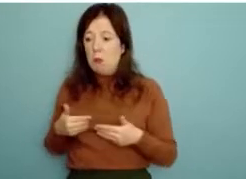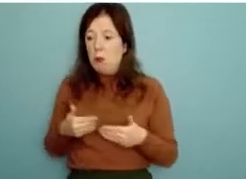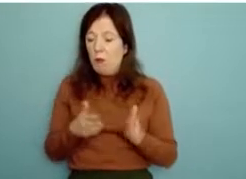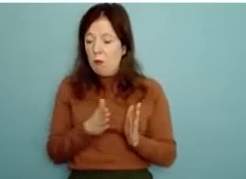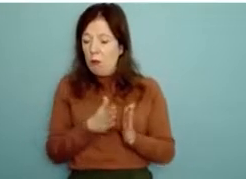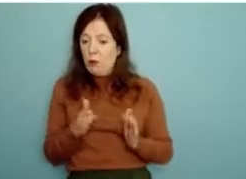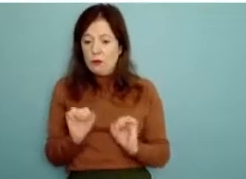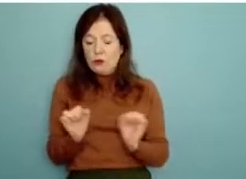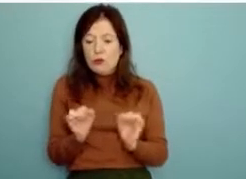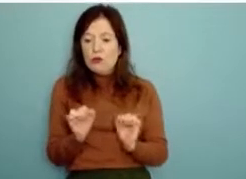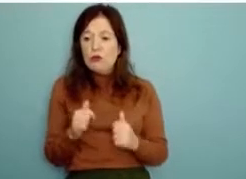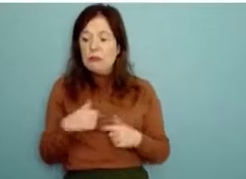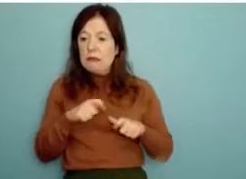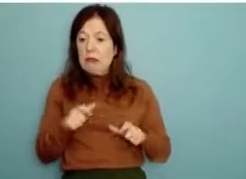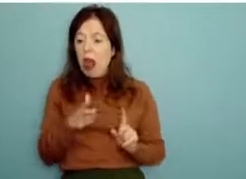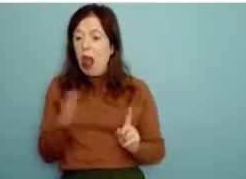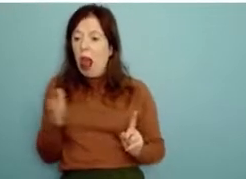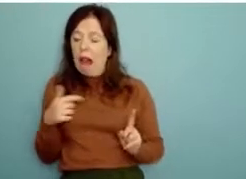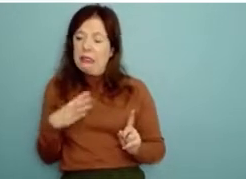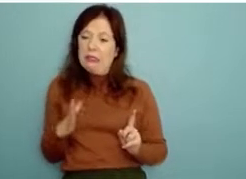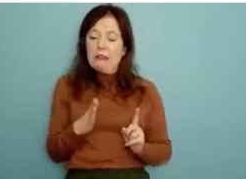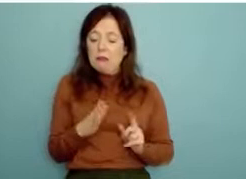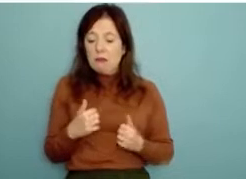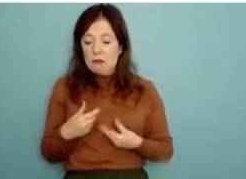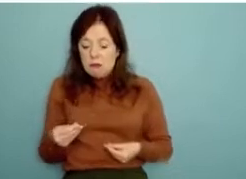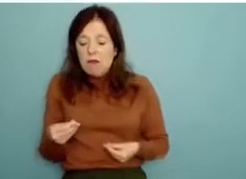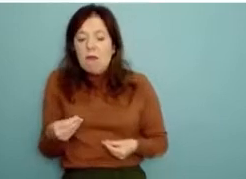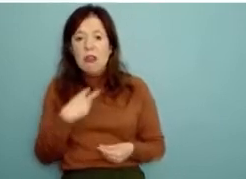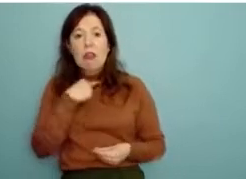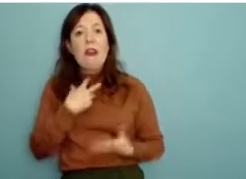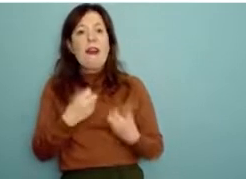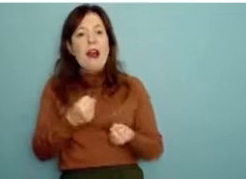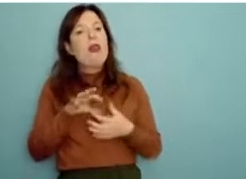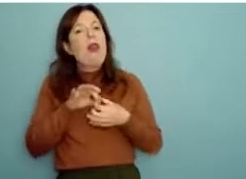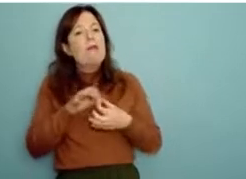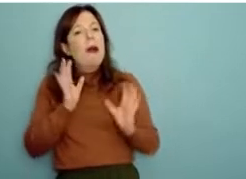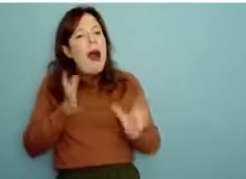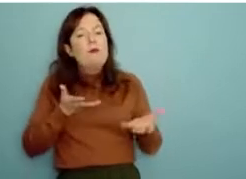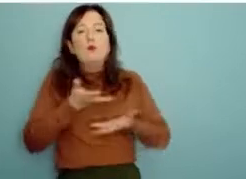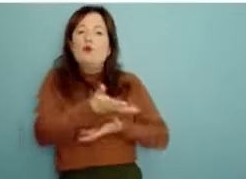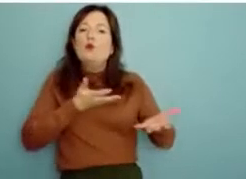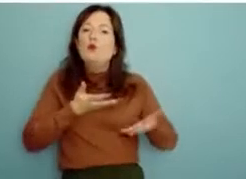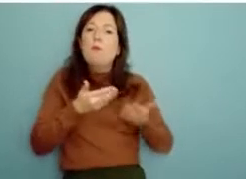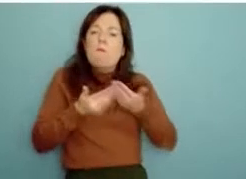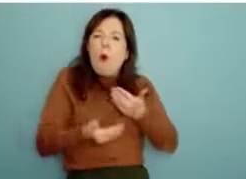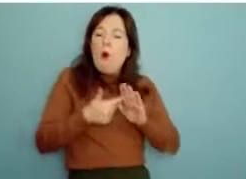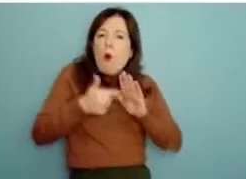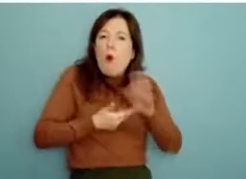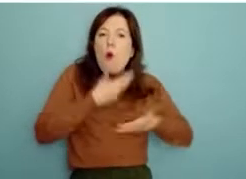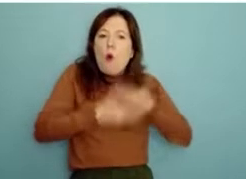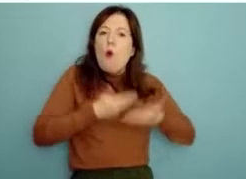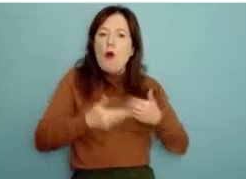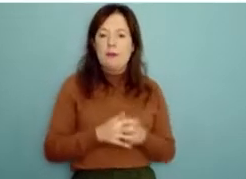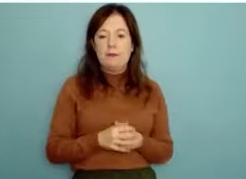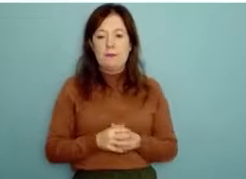mindful of that, and therapists need to be having those discussions. In terms of themes that emerged,